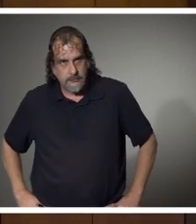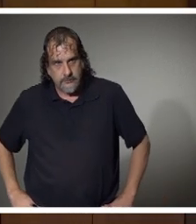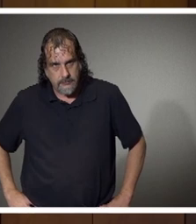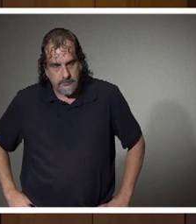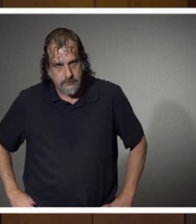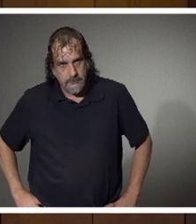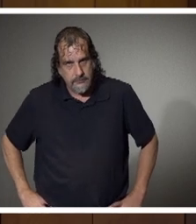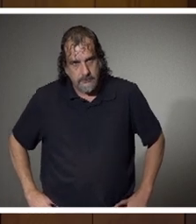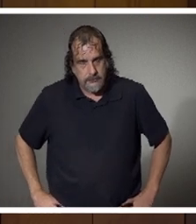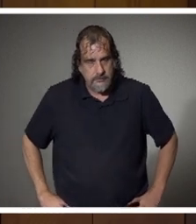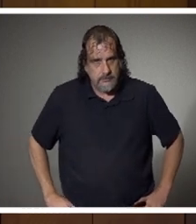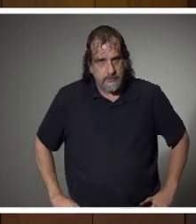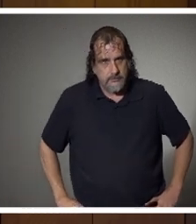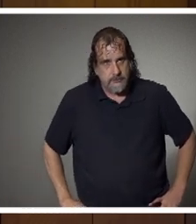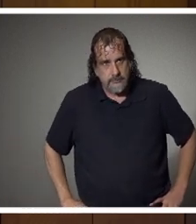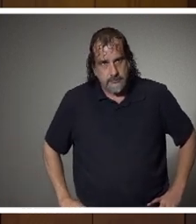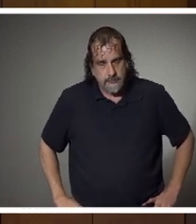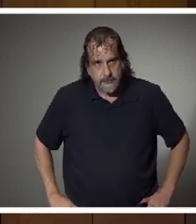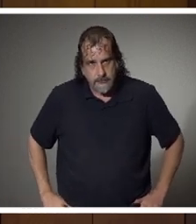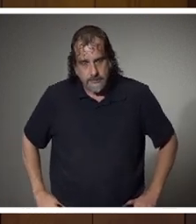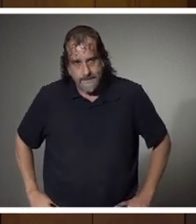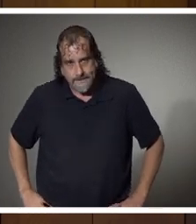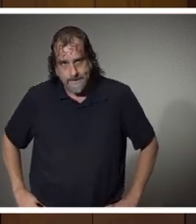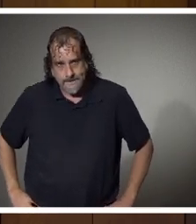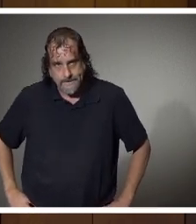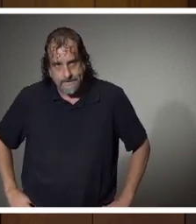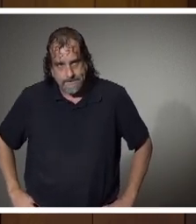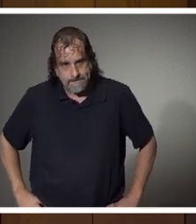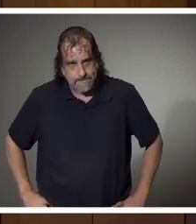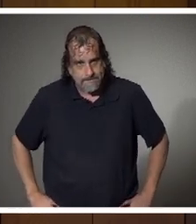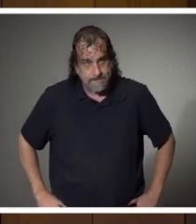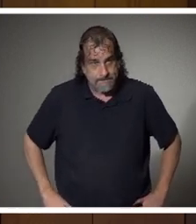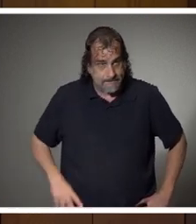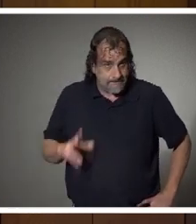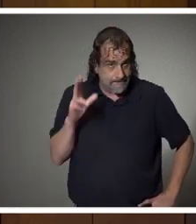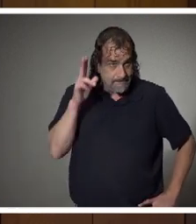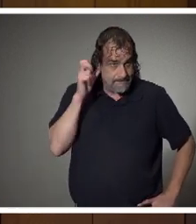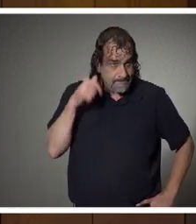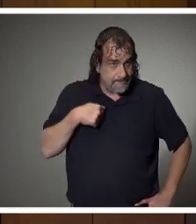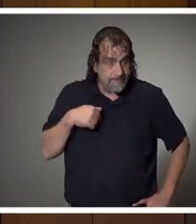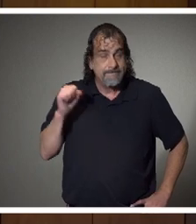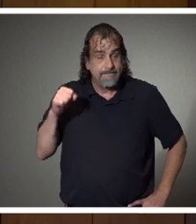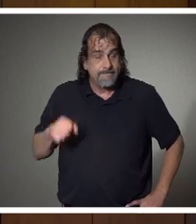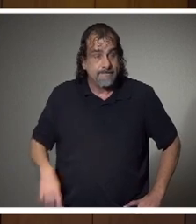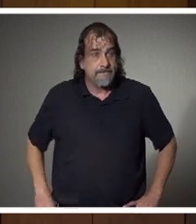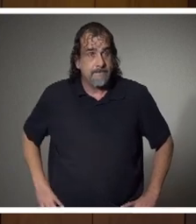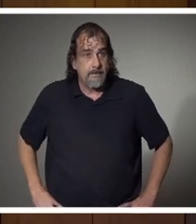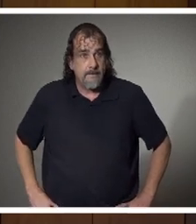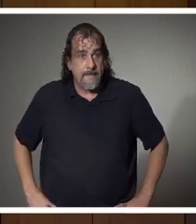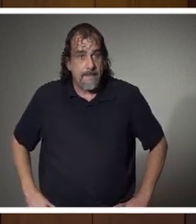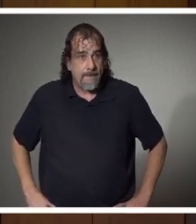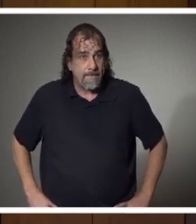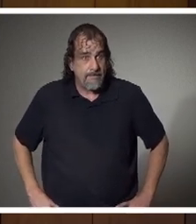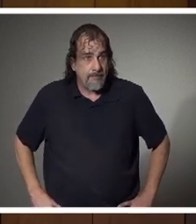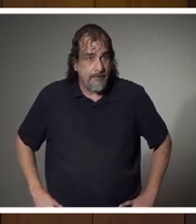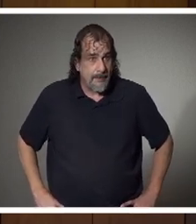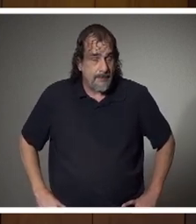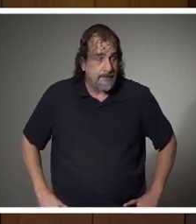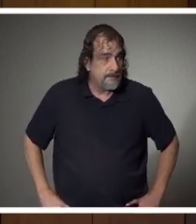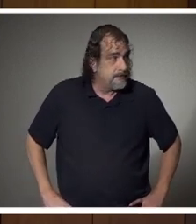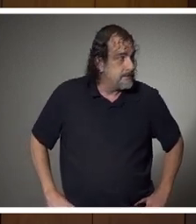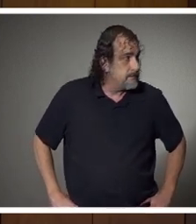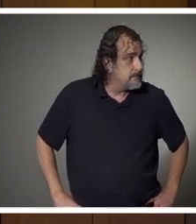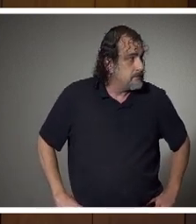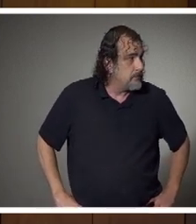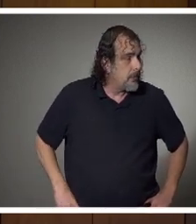MPB has a question. Kobe? Hey, can you hear me? I can. Great. You